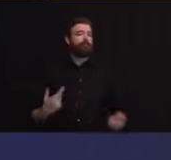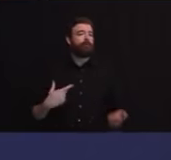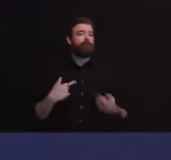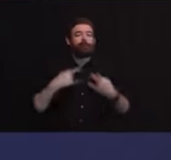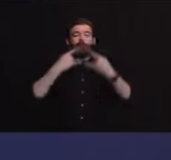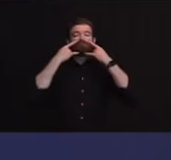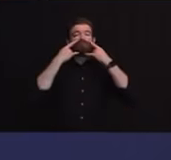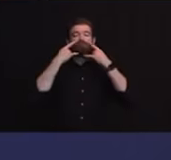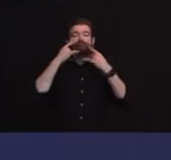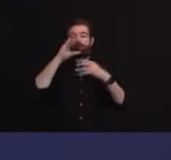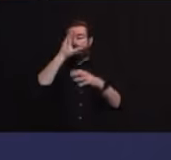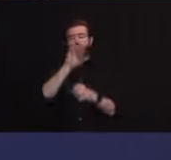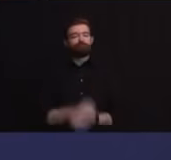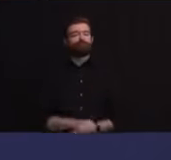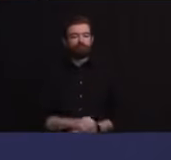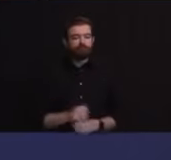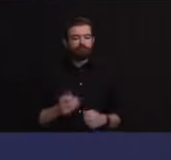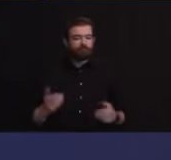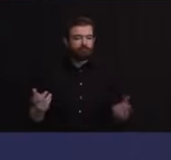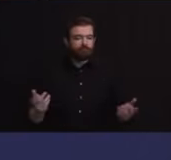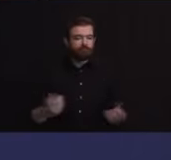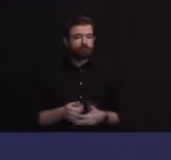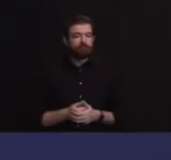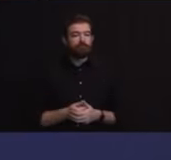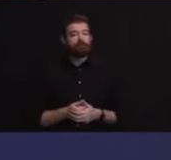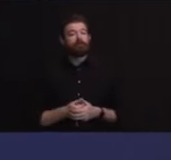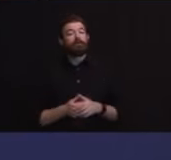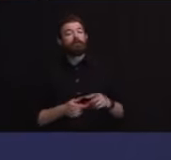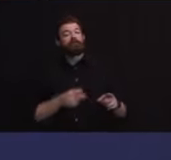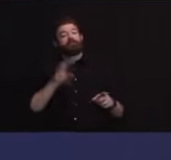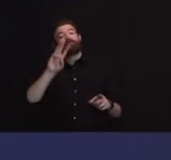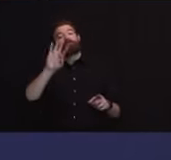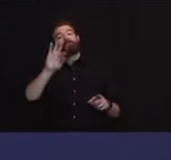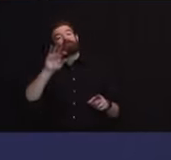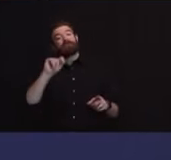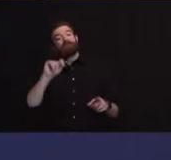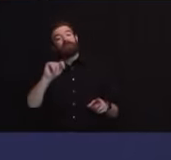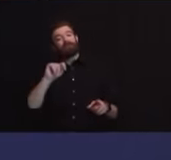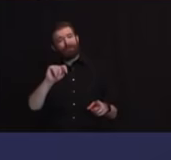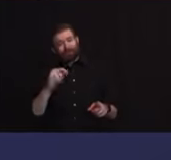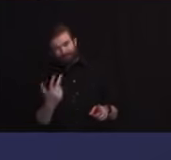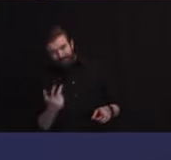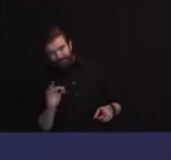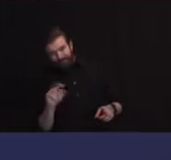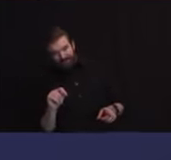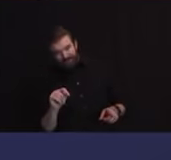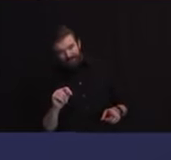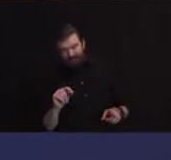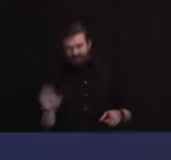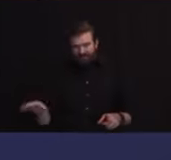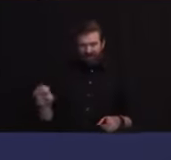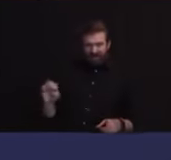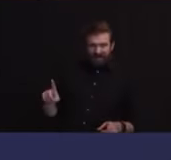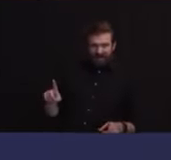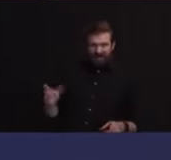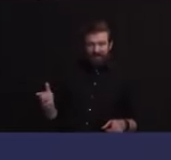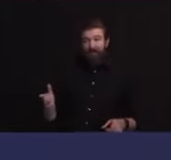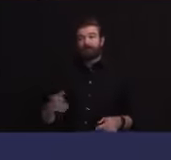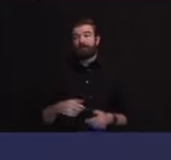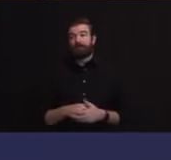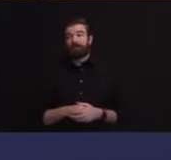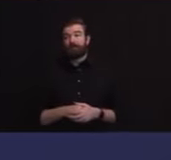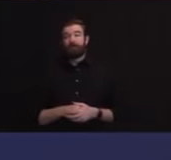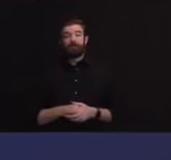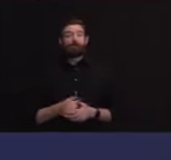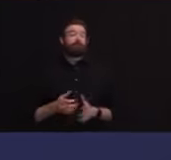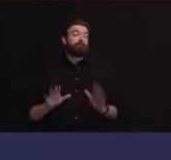that. The 6 to 3, I assume, and Ed, you should weigh in on this. I assume that